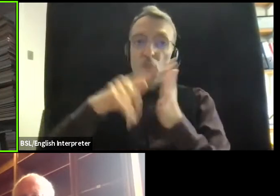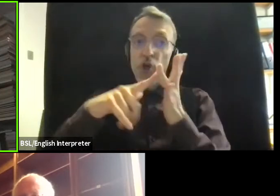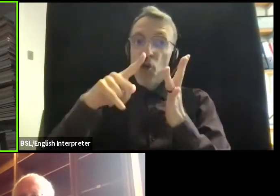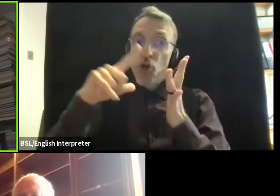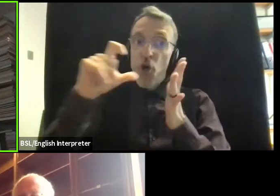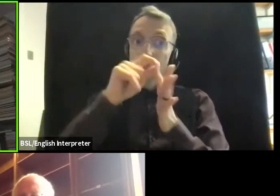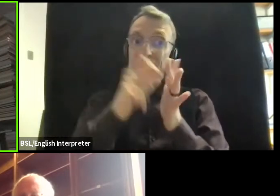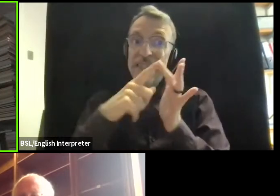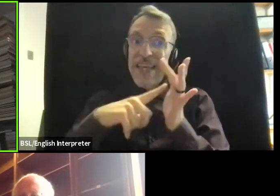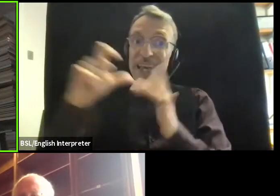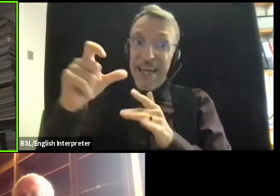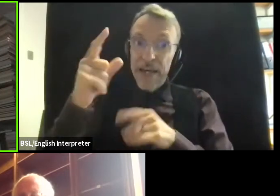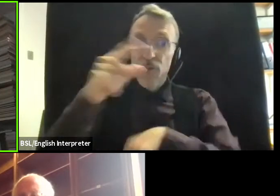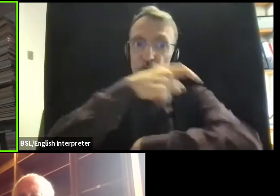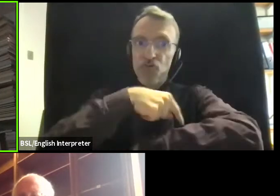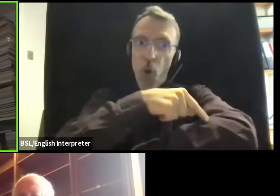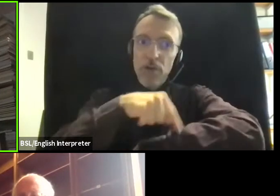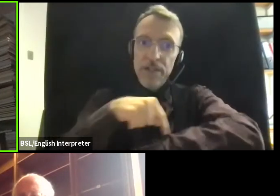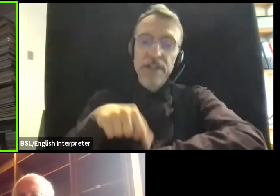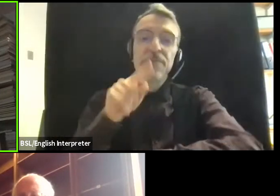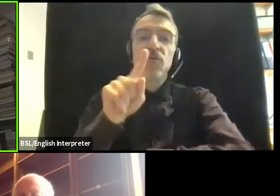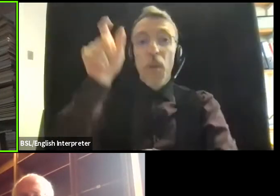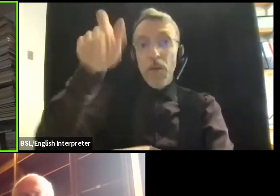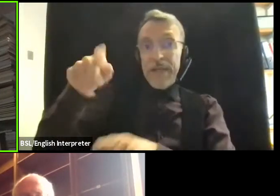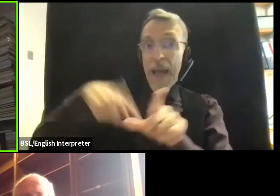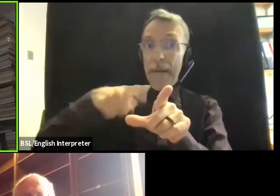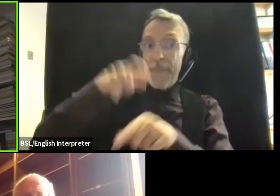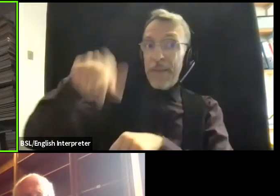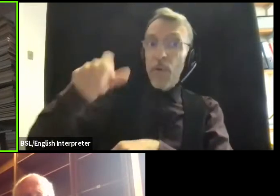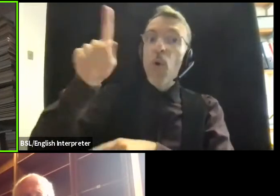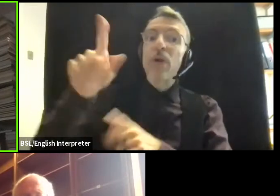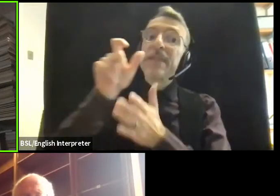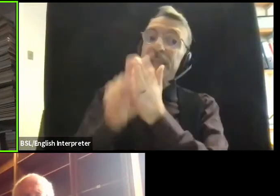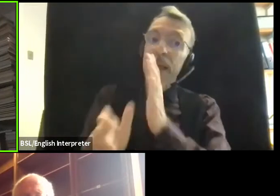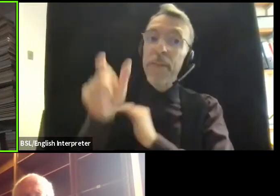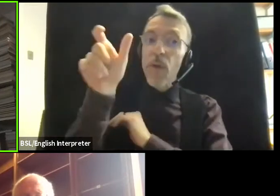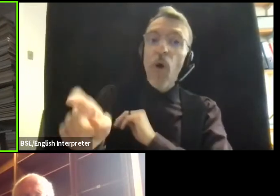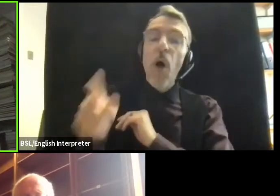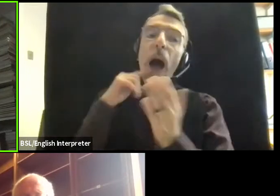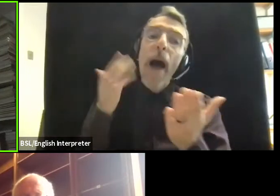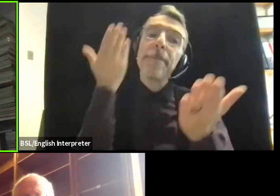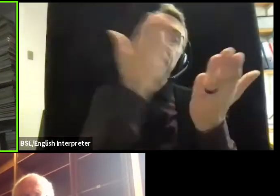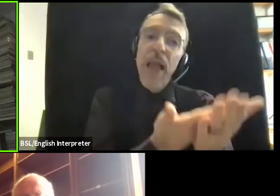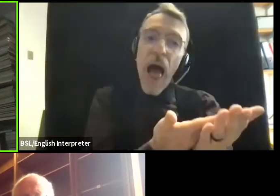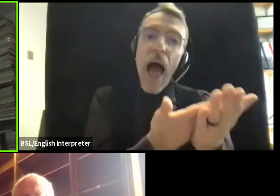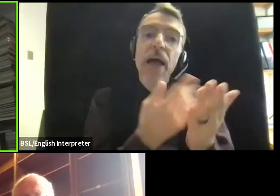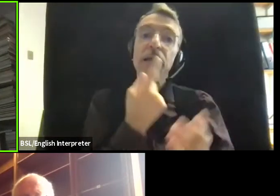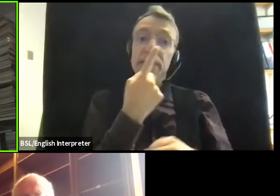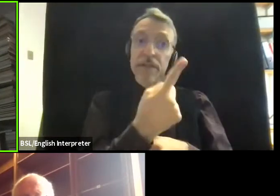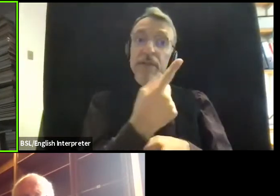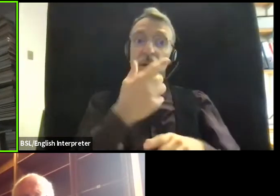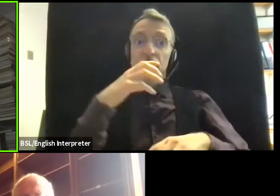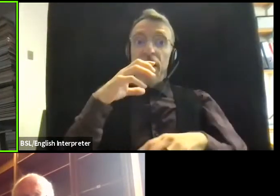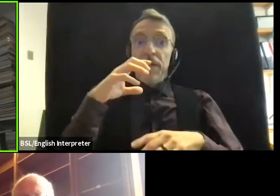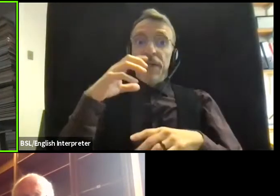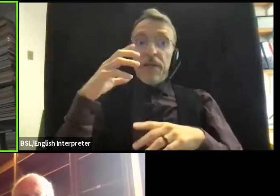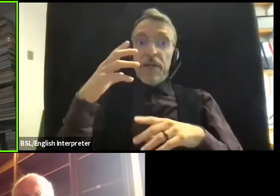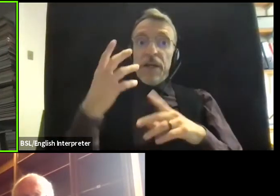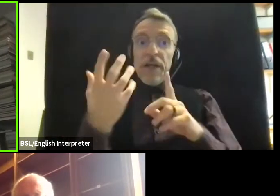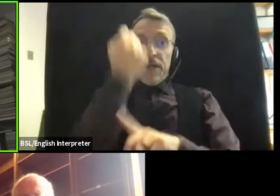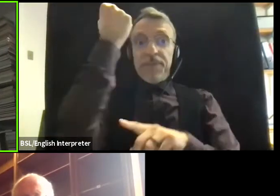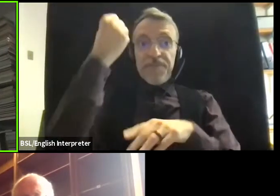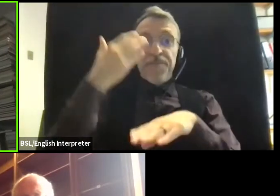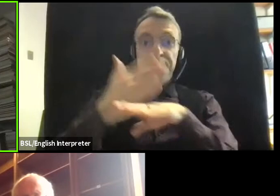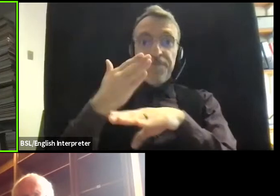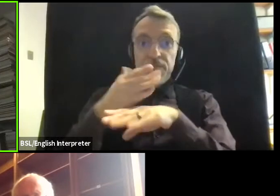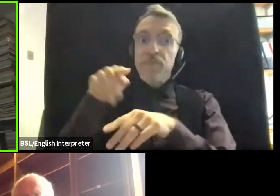that was being interviewed who had a disability applied for one of the positions that is